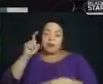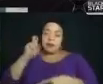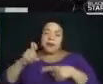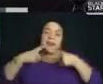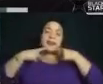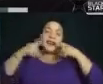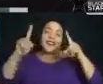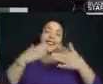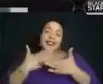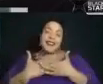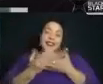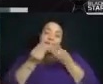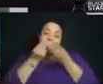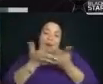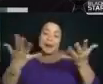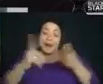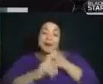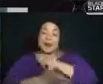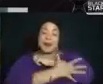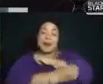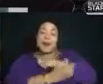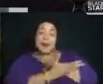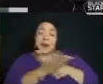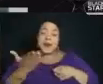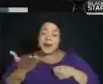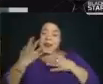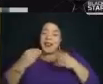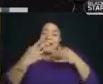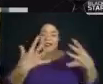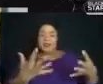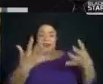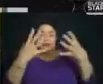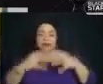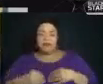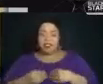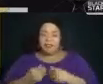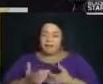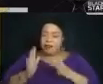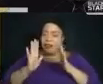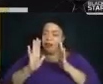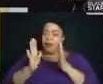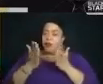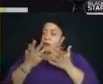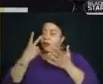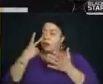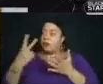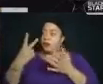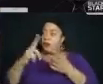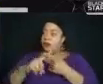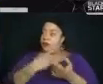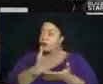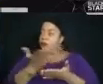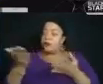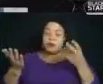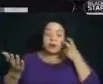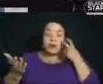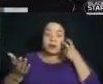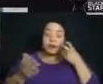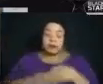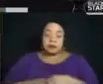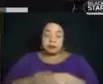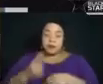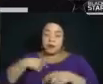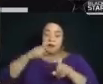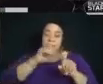sight to the blind. We must remind every nation that no matter how great she claims her gross